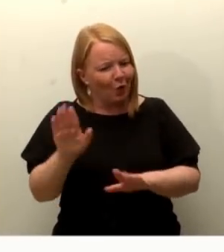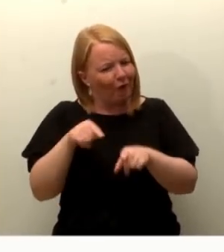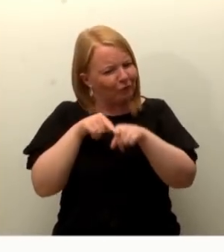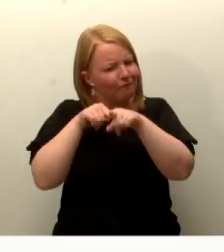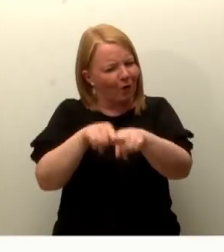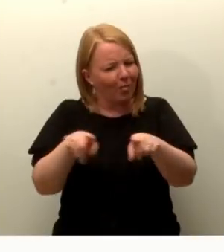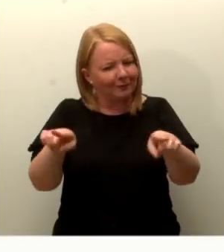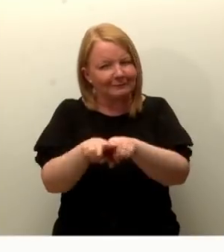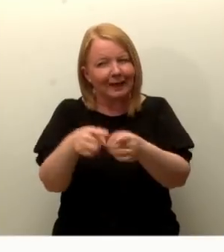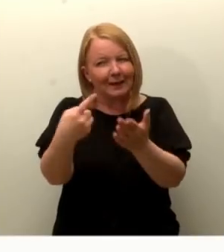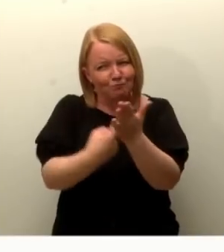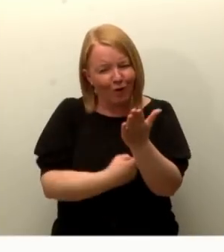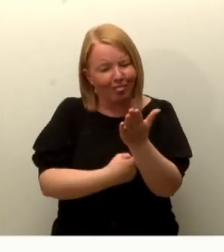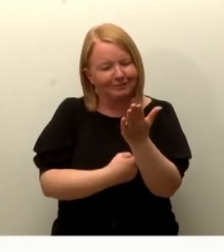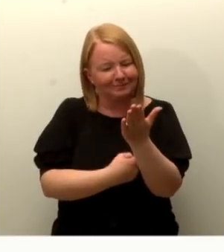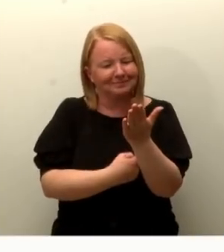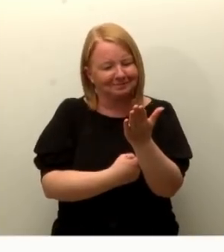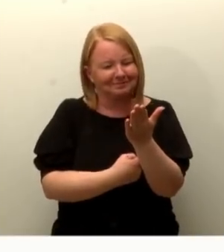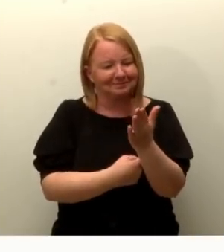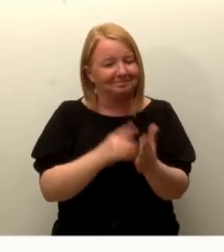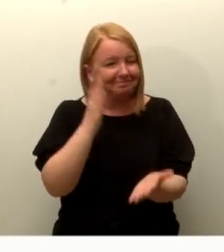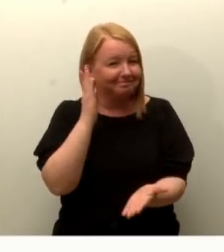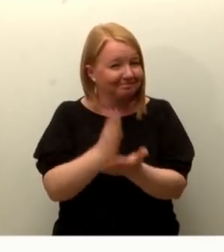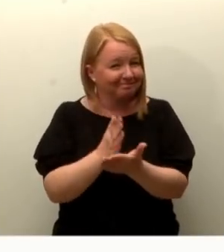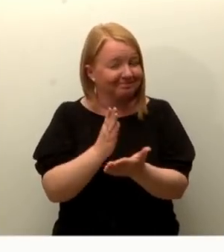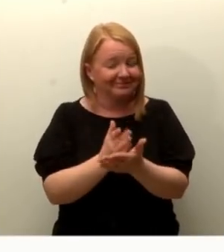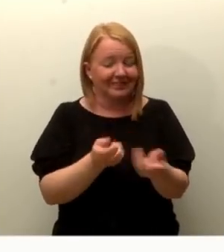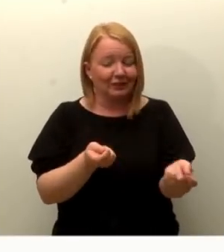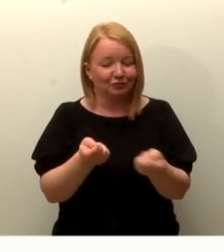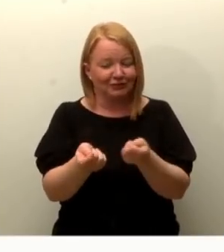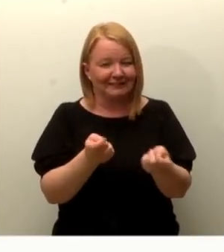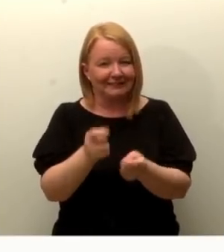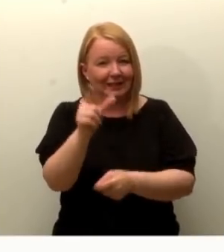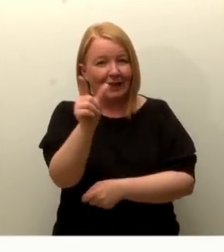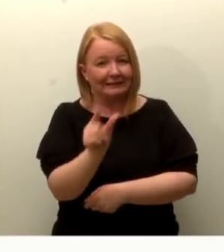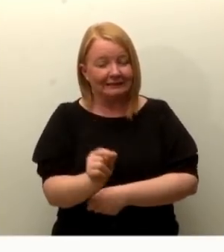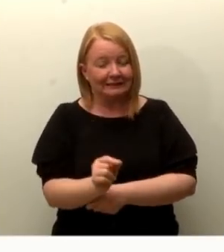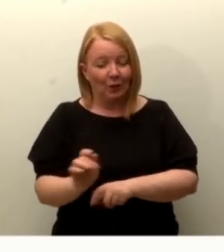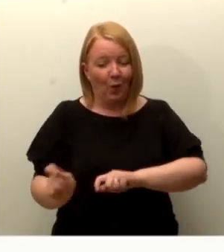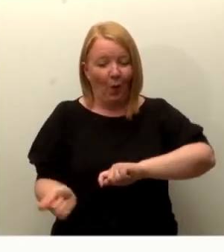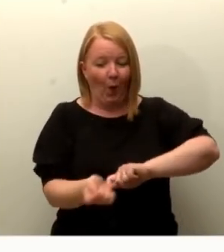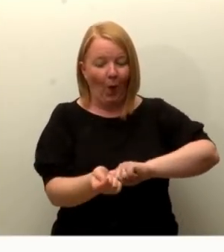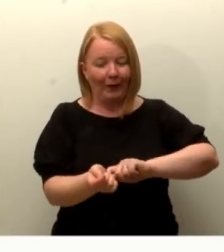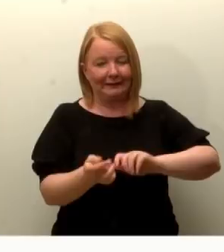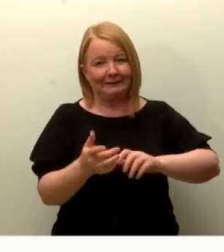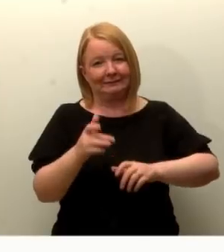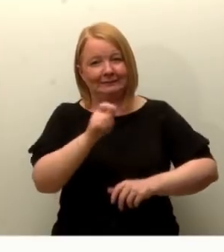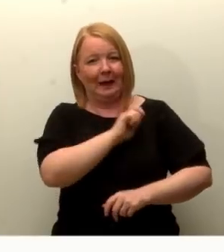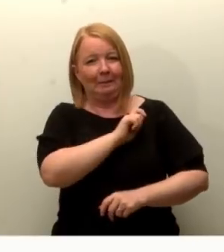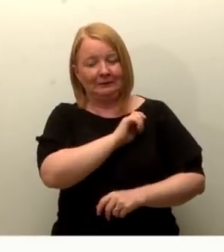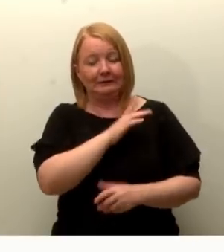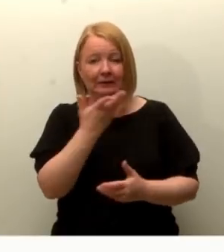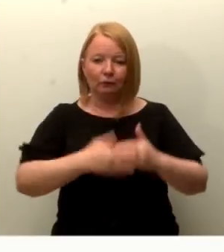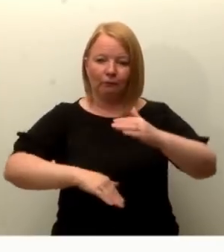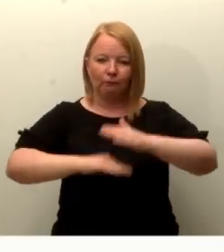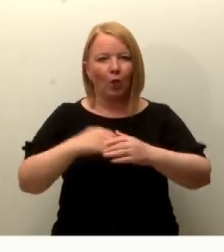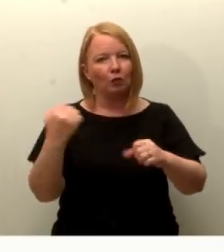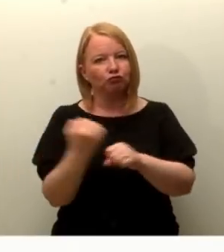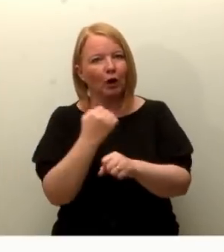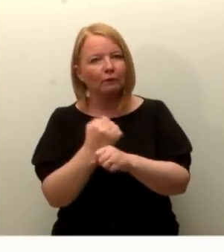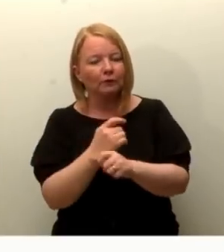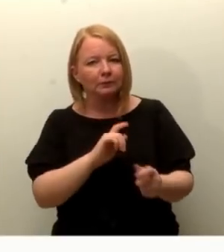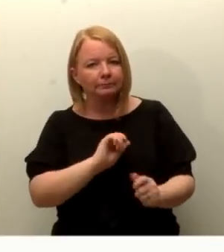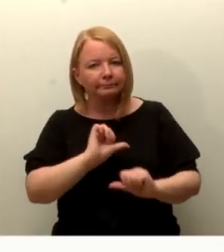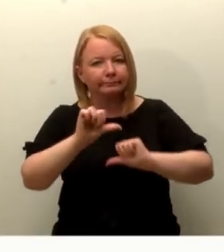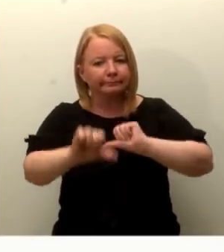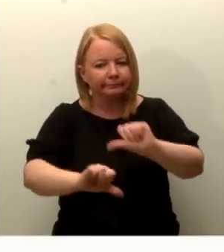same rules, and he certainly did in treating the Indian hockey captain, Sandeep Singh, to full recovery to go